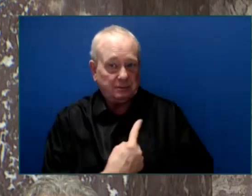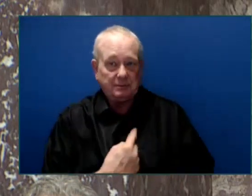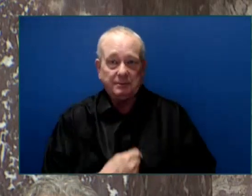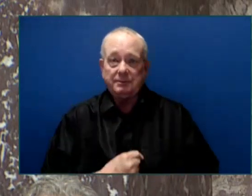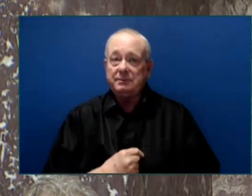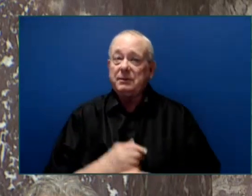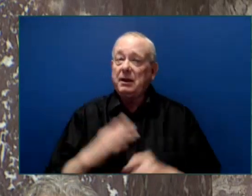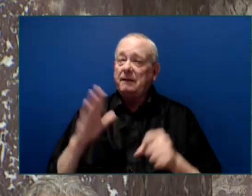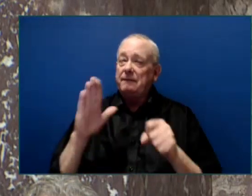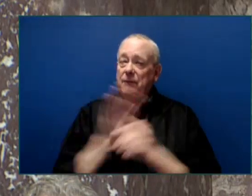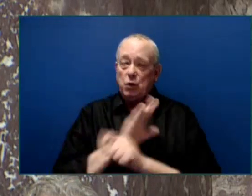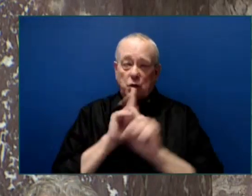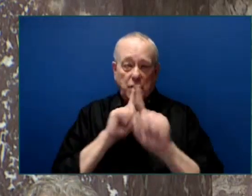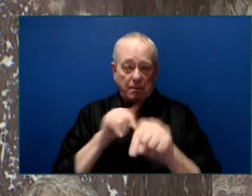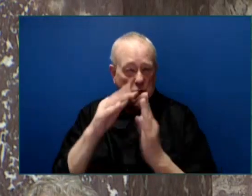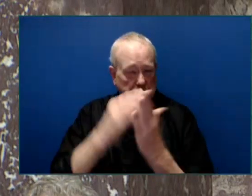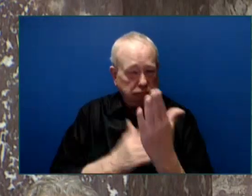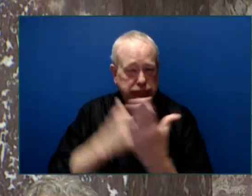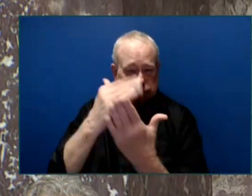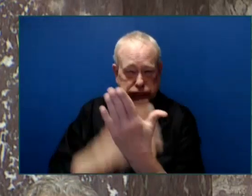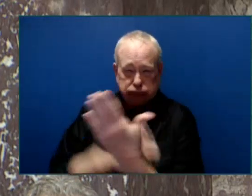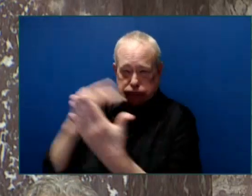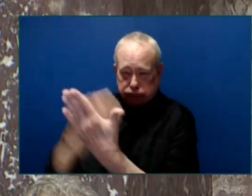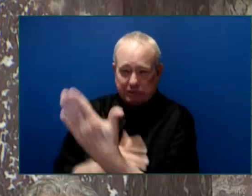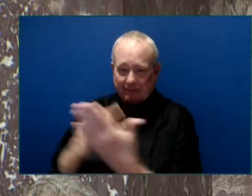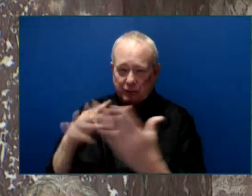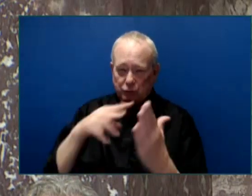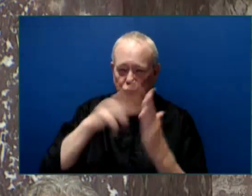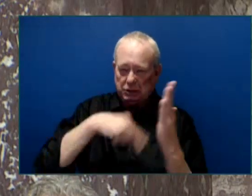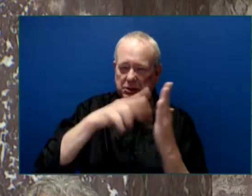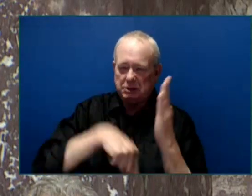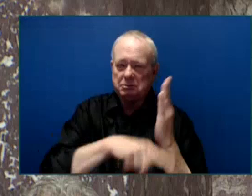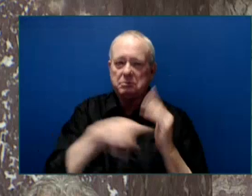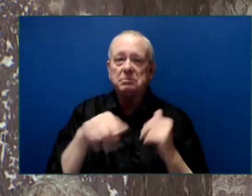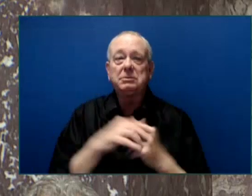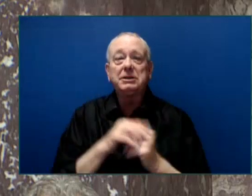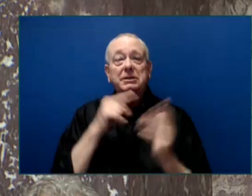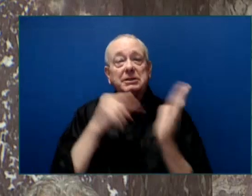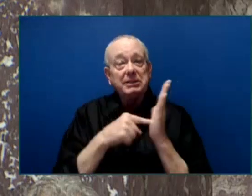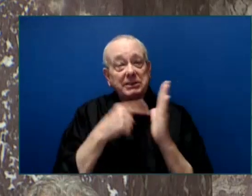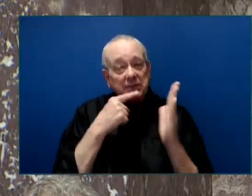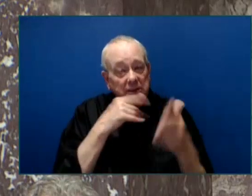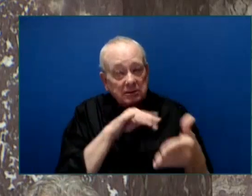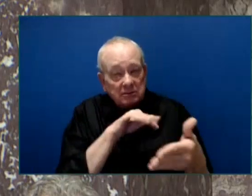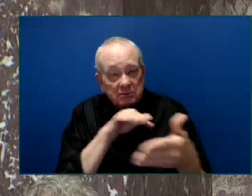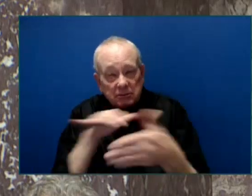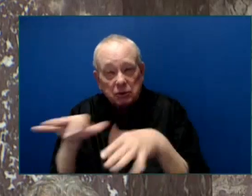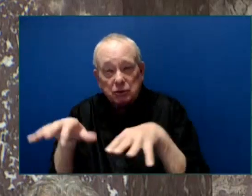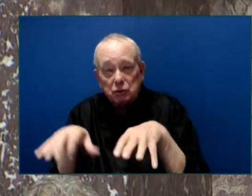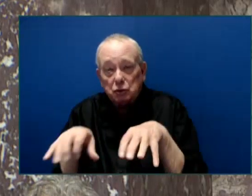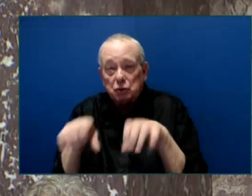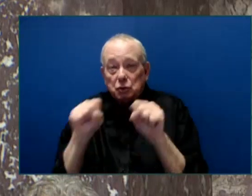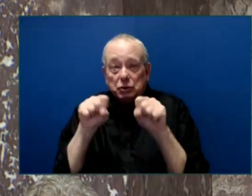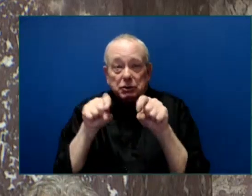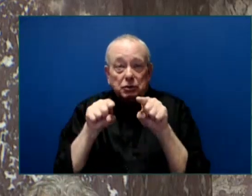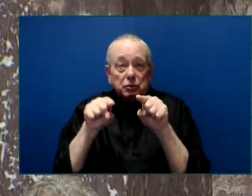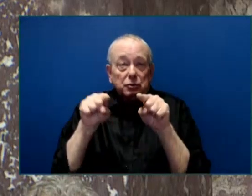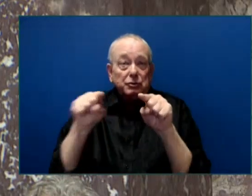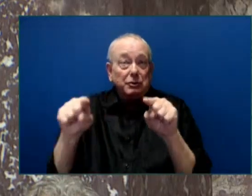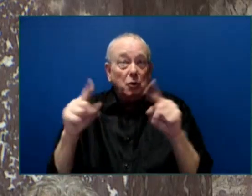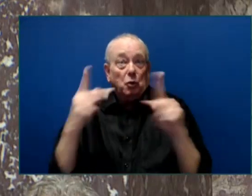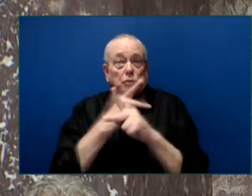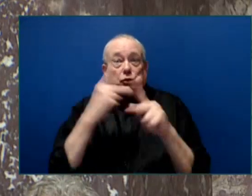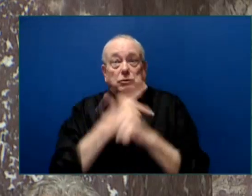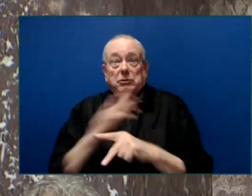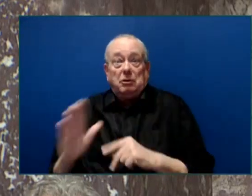in the report they highlighted that the study was done during the height of the pandemic, where there were real challenges